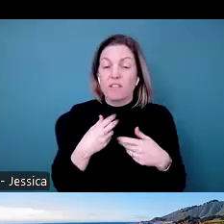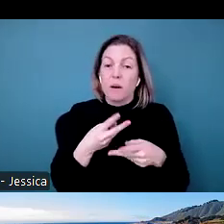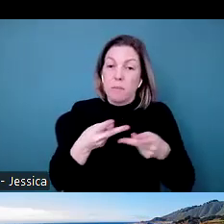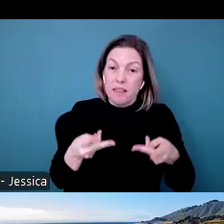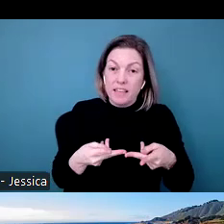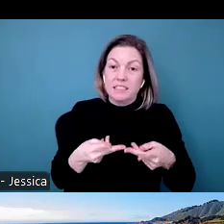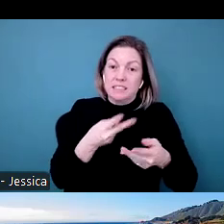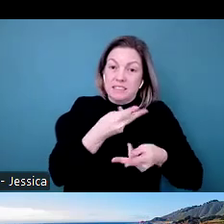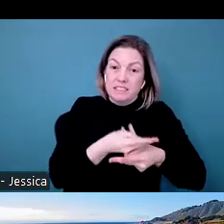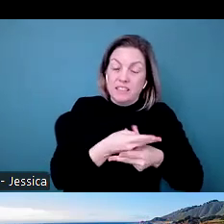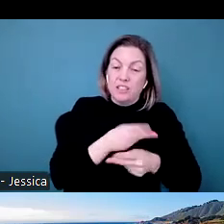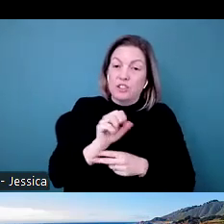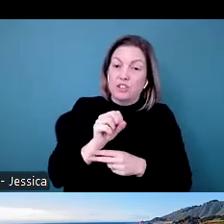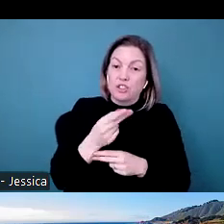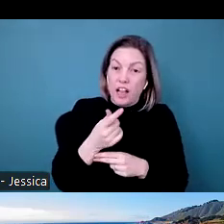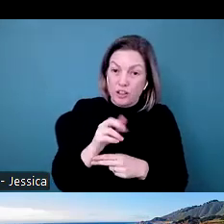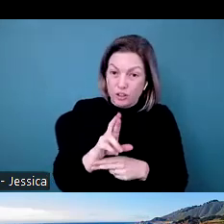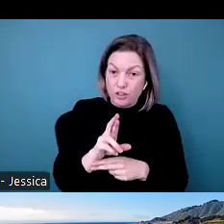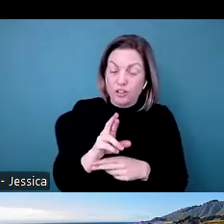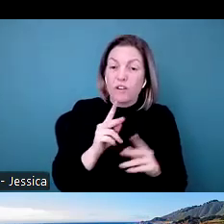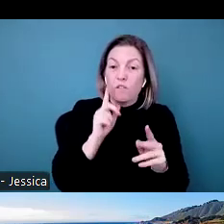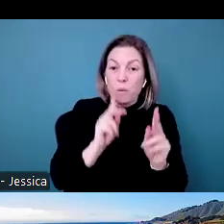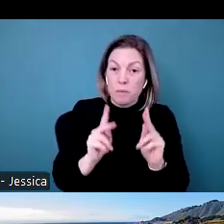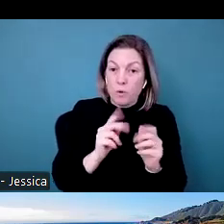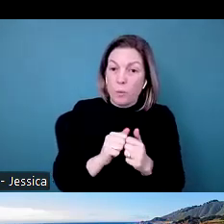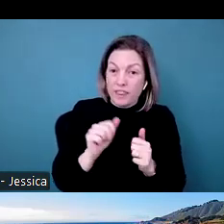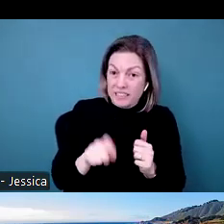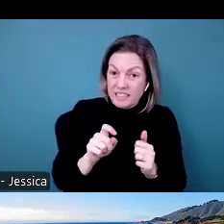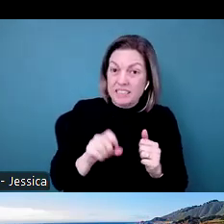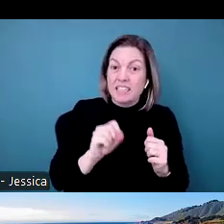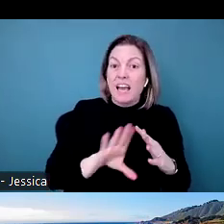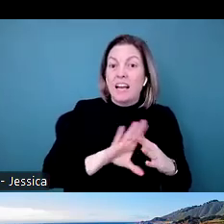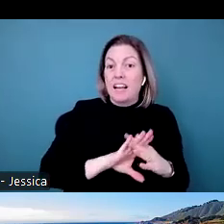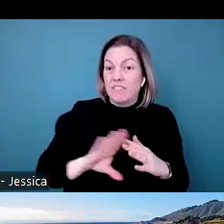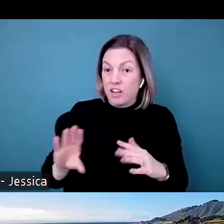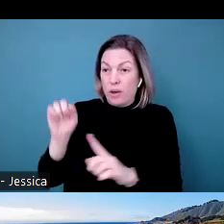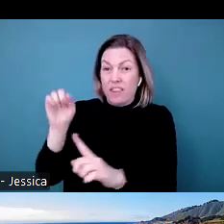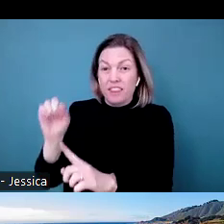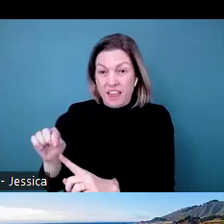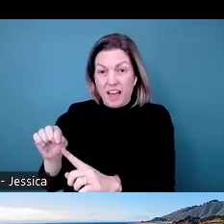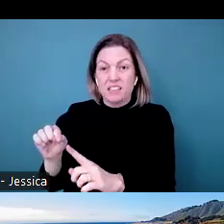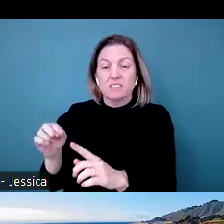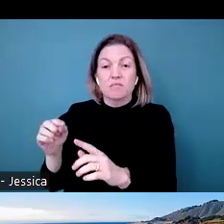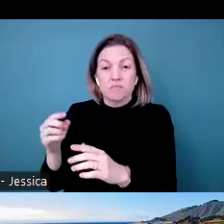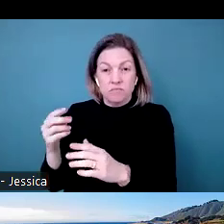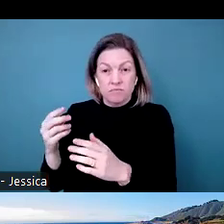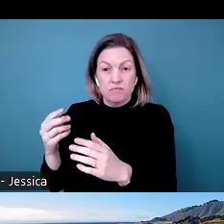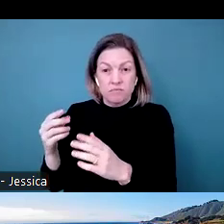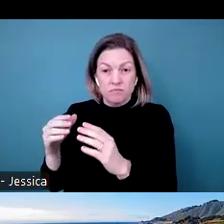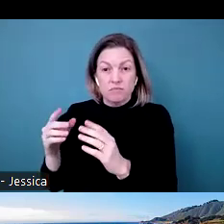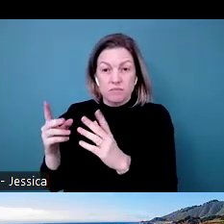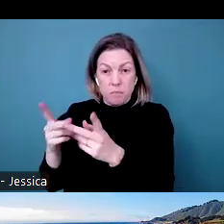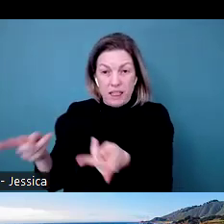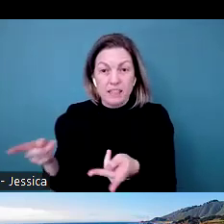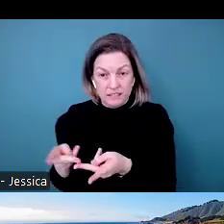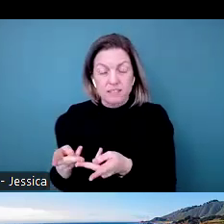identified. So people who have needs could be evacuated to that specific shelter and be able to continue